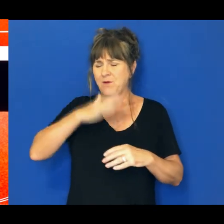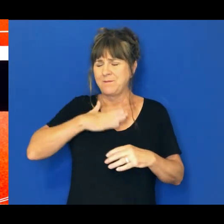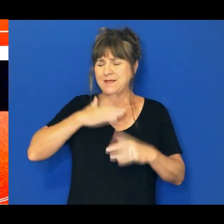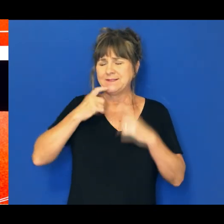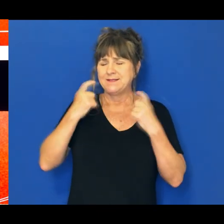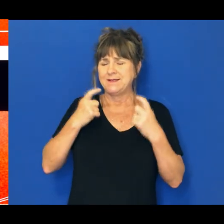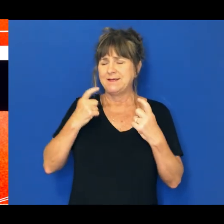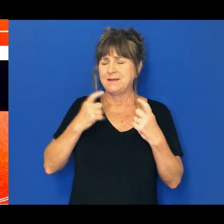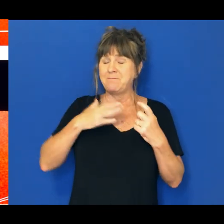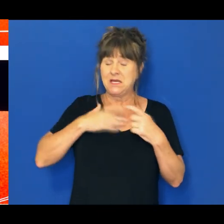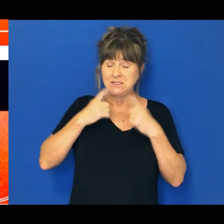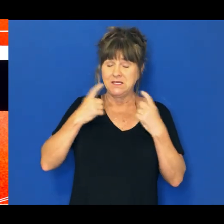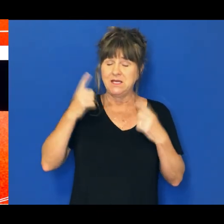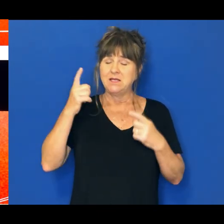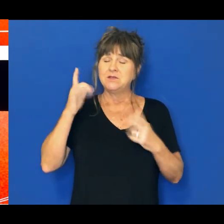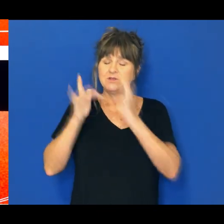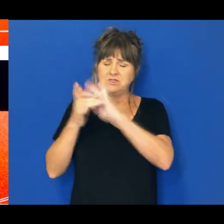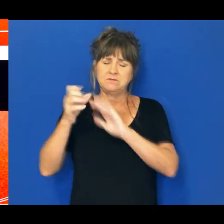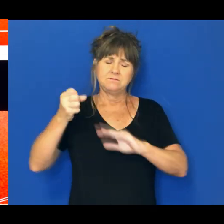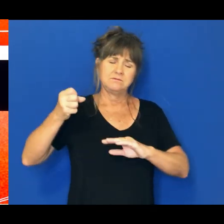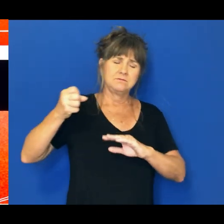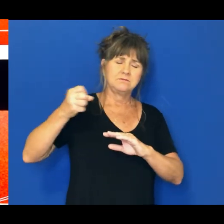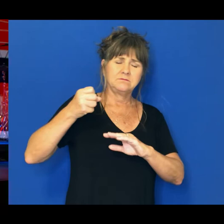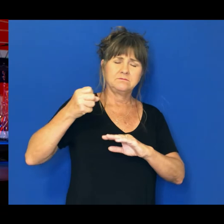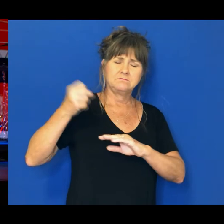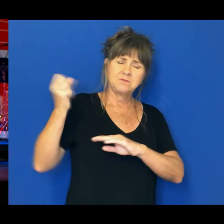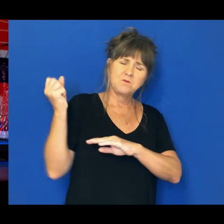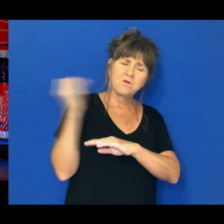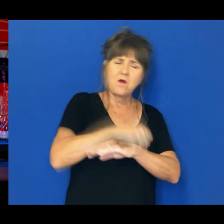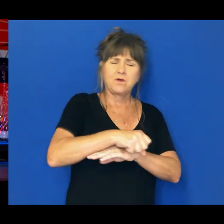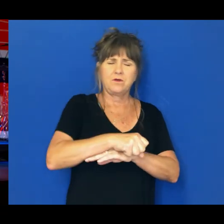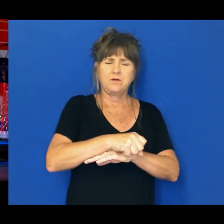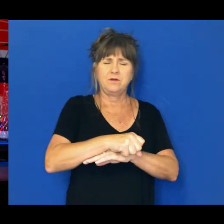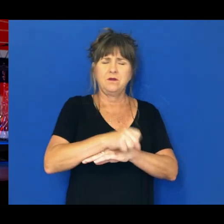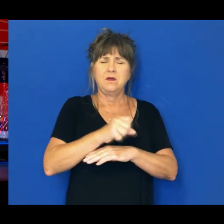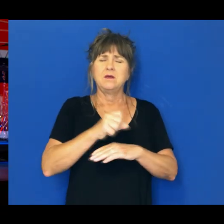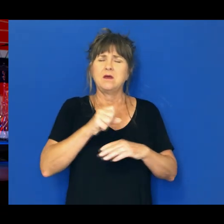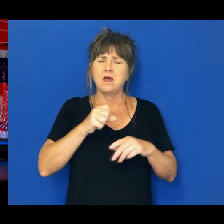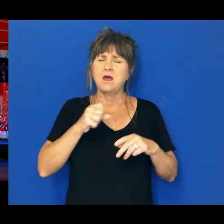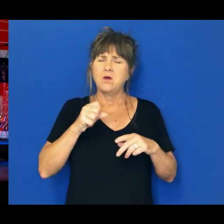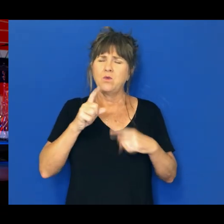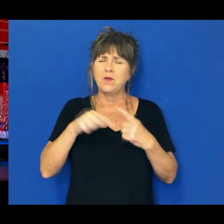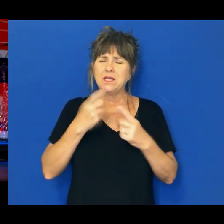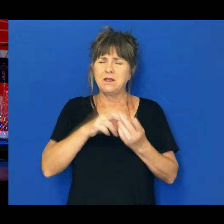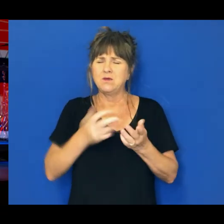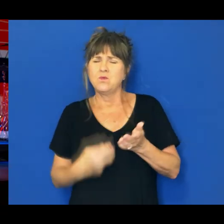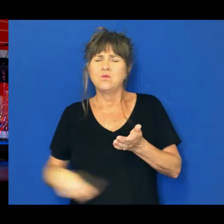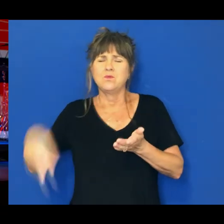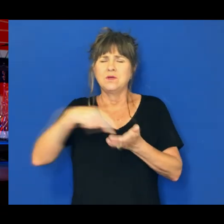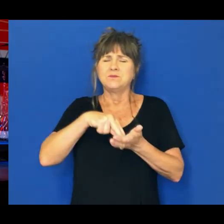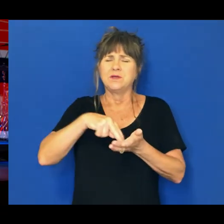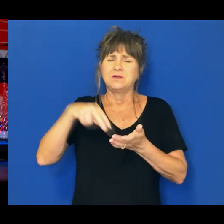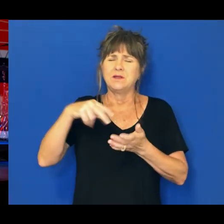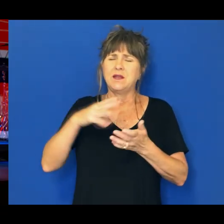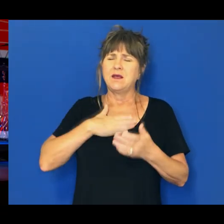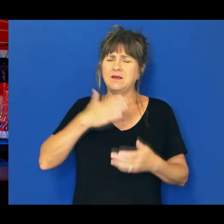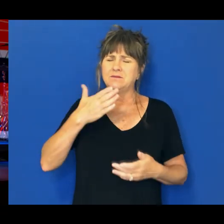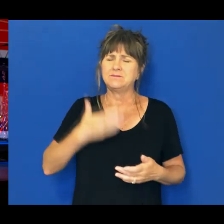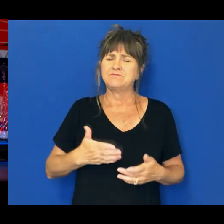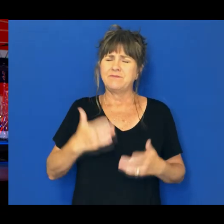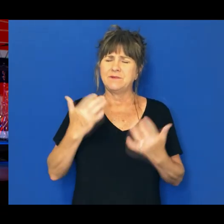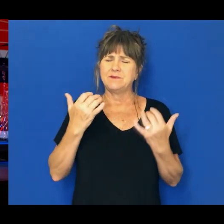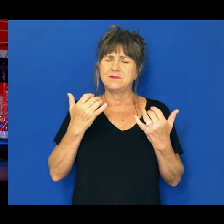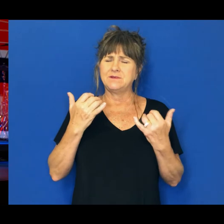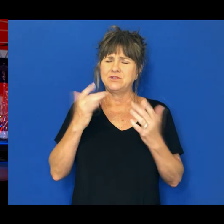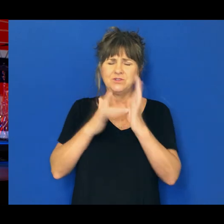believe that he conquered that sin and paid for it through the resurrection. And I confess him today as the Lord of my